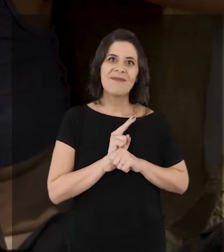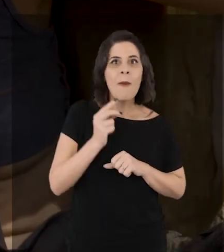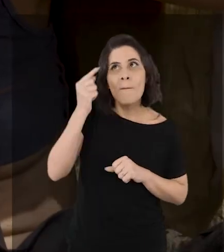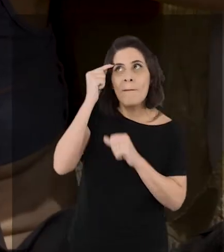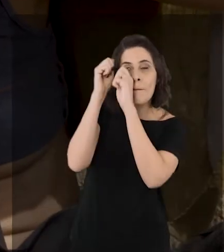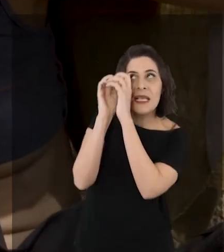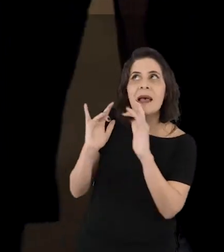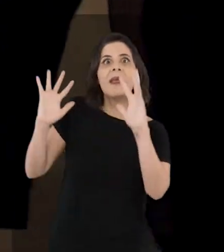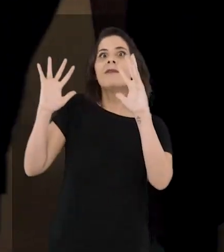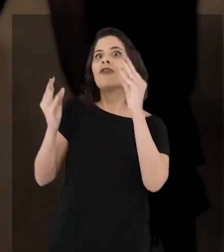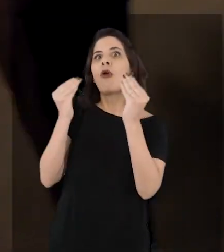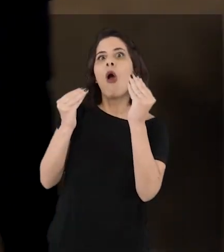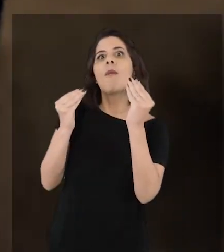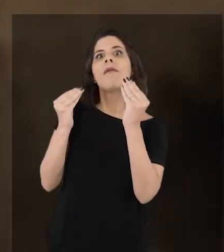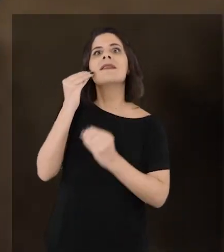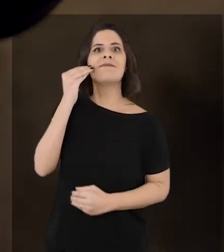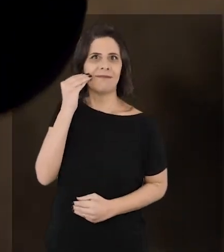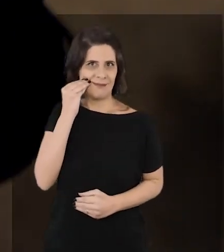thought experiment.